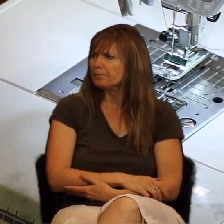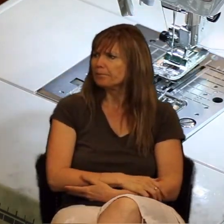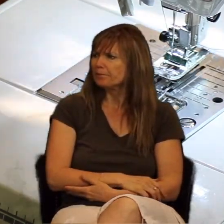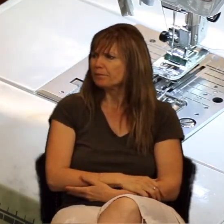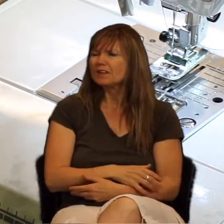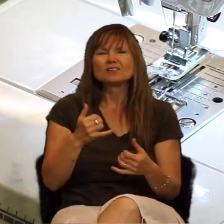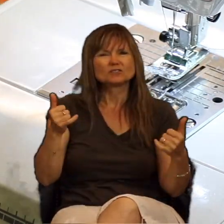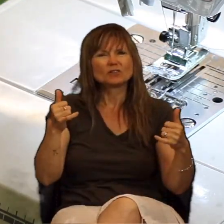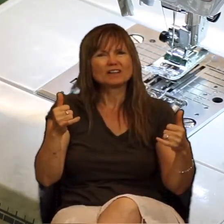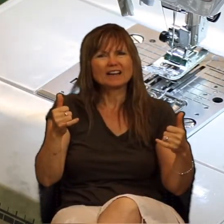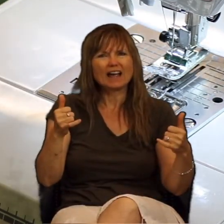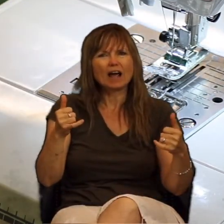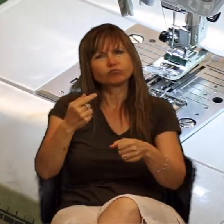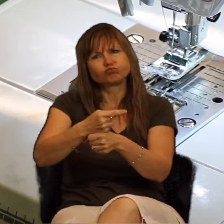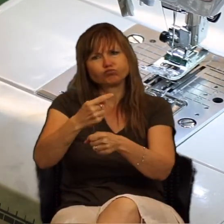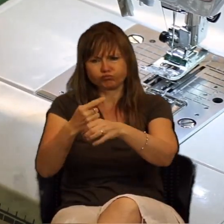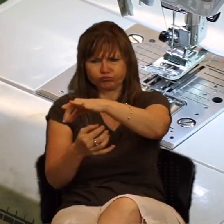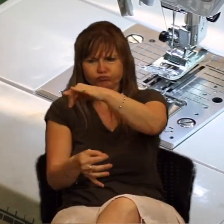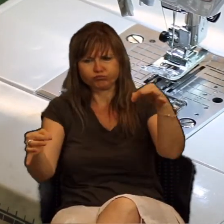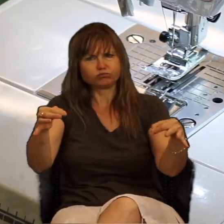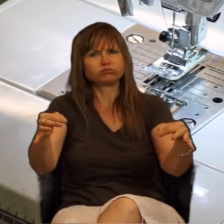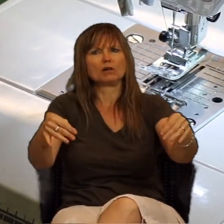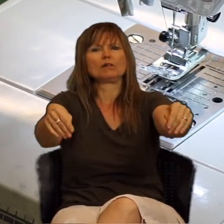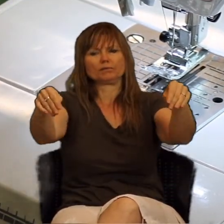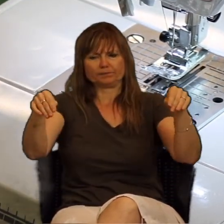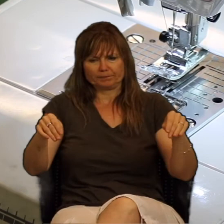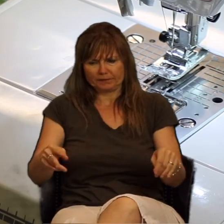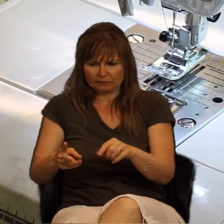lay it down and trim.